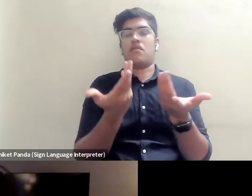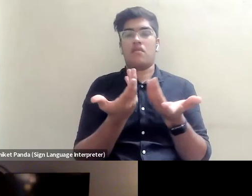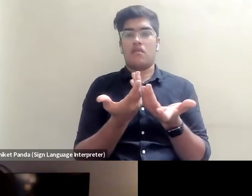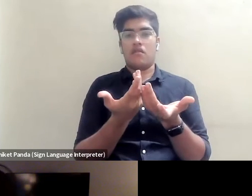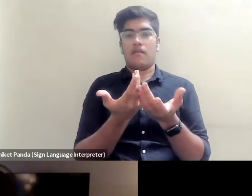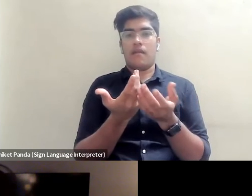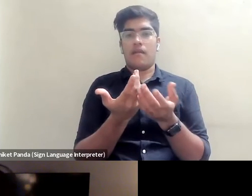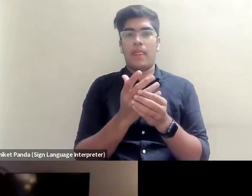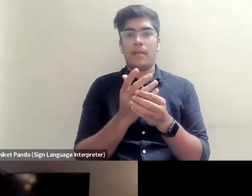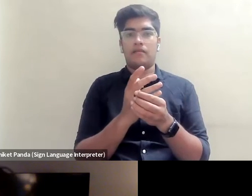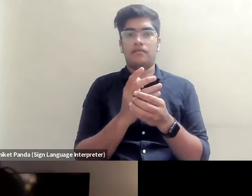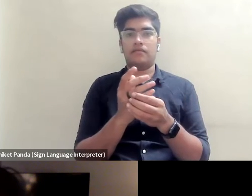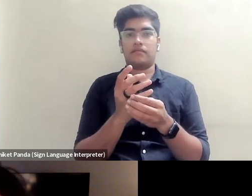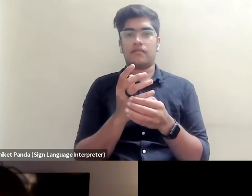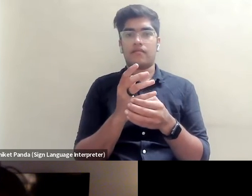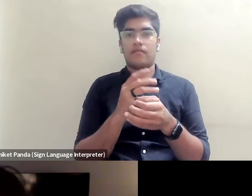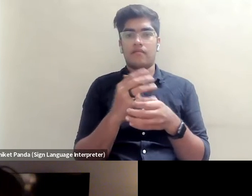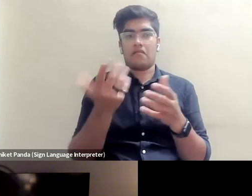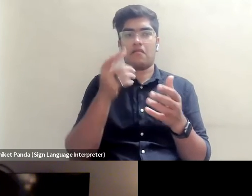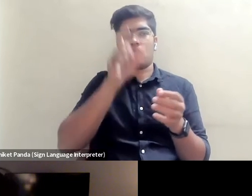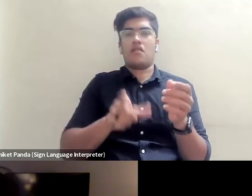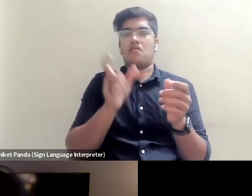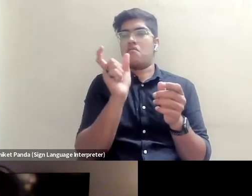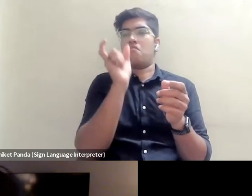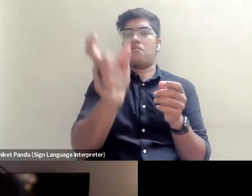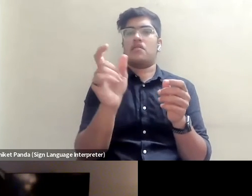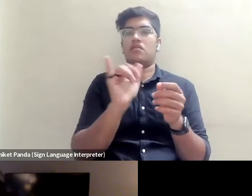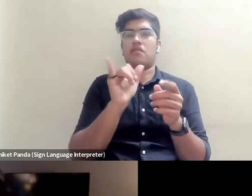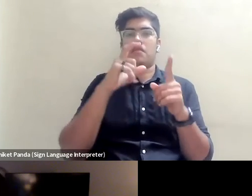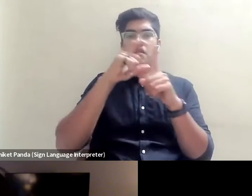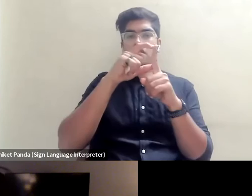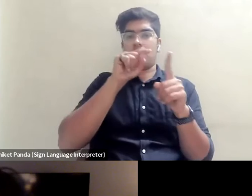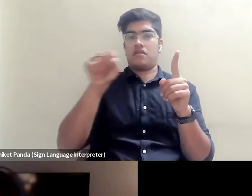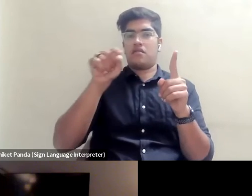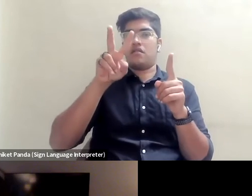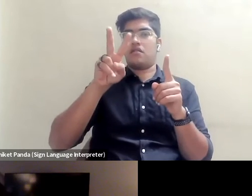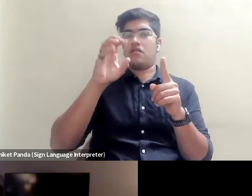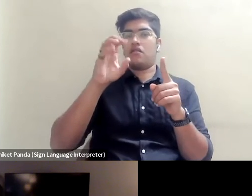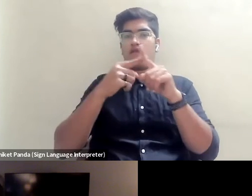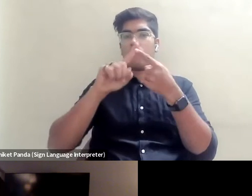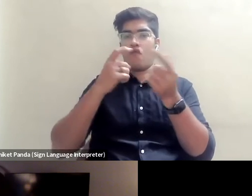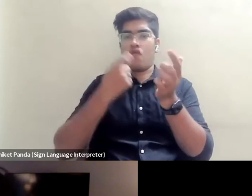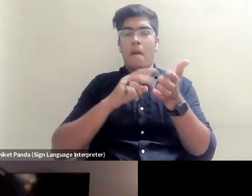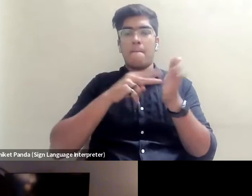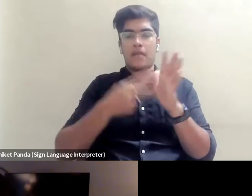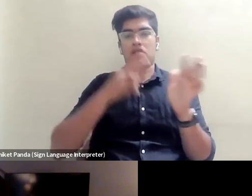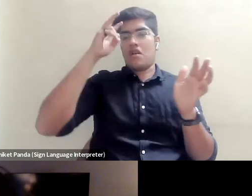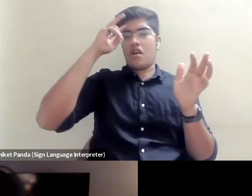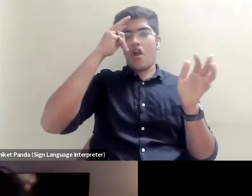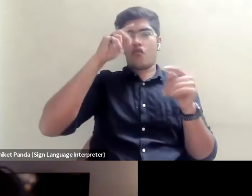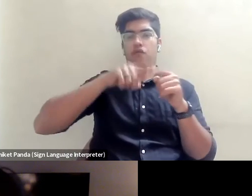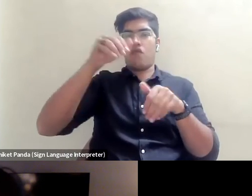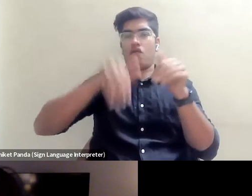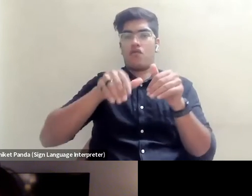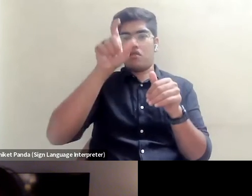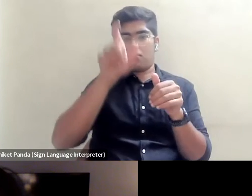identified as a D-voter, which is a category like doubtful voter. And if you're a doubtful voter, you have to then